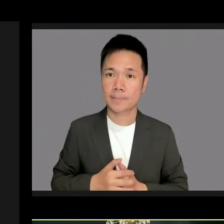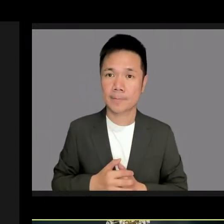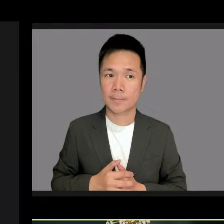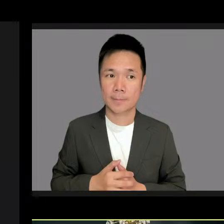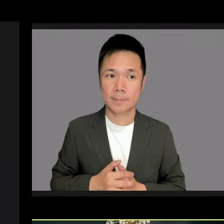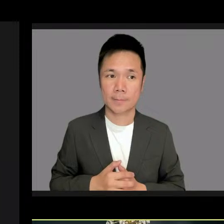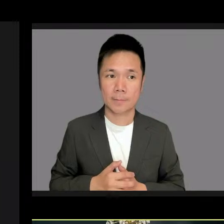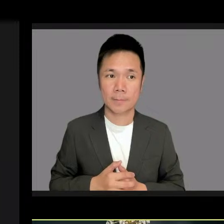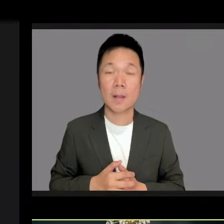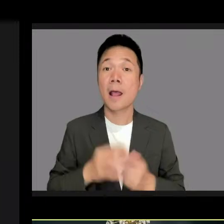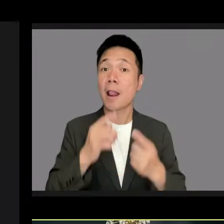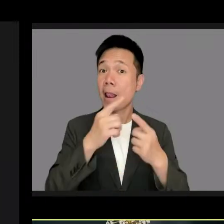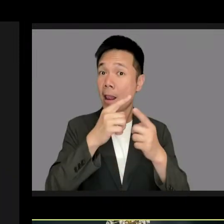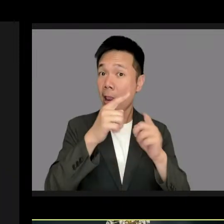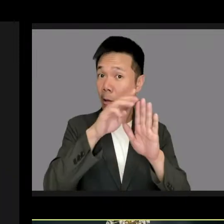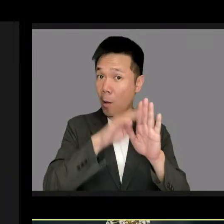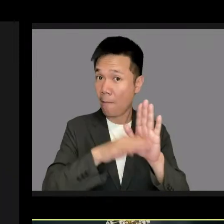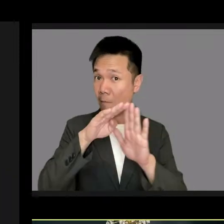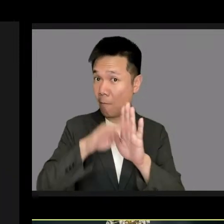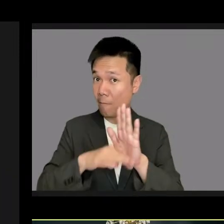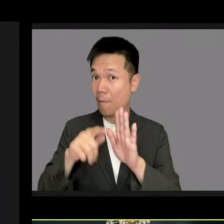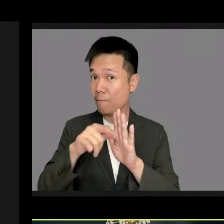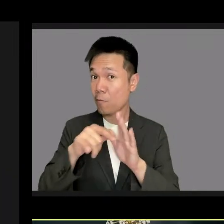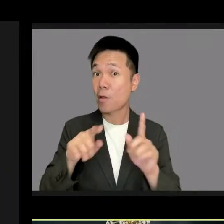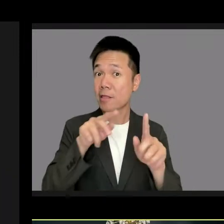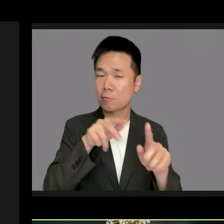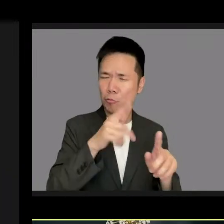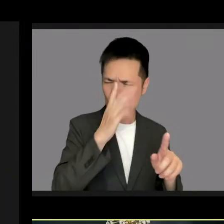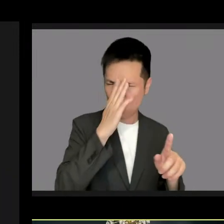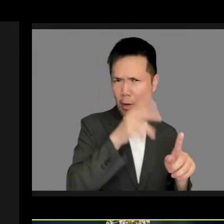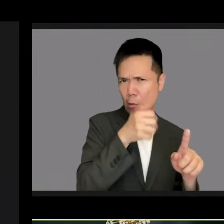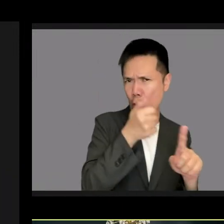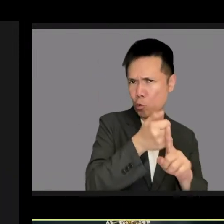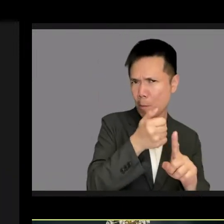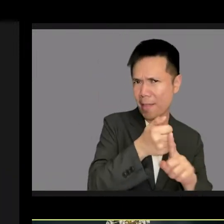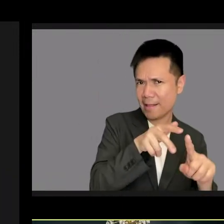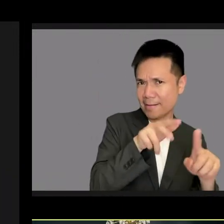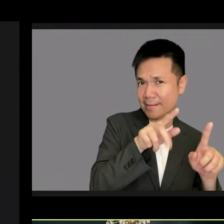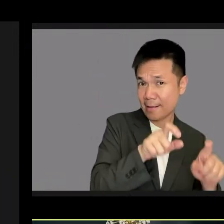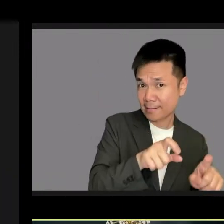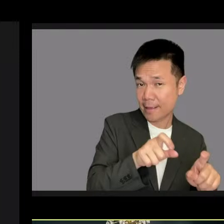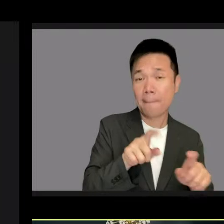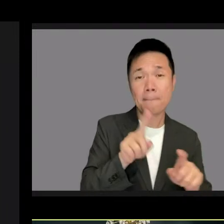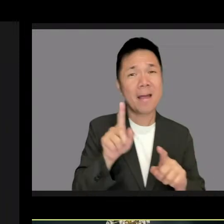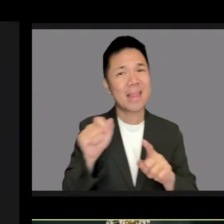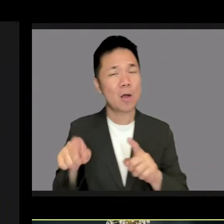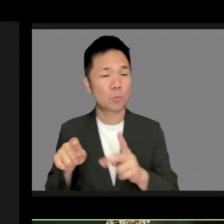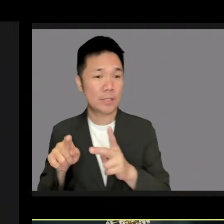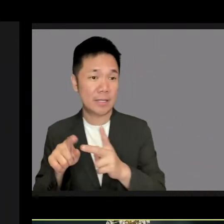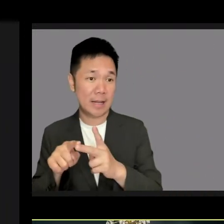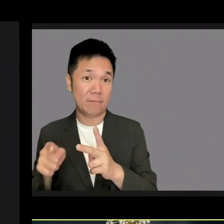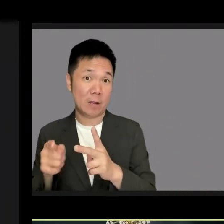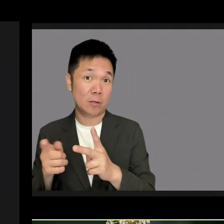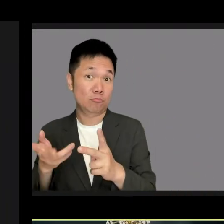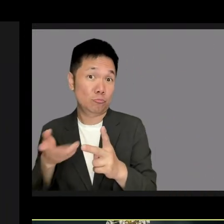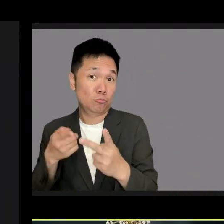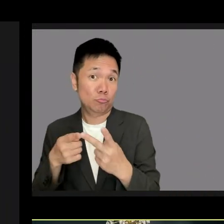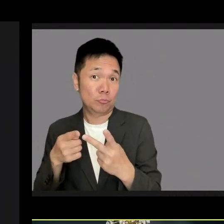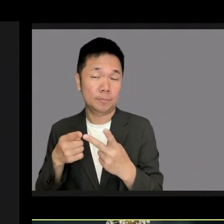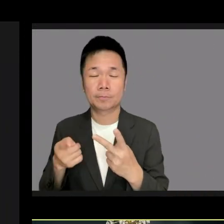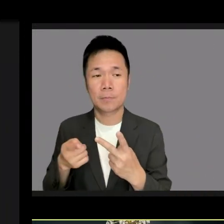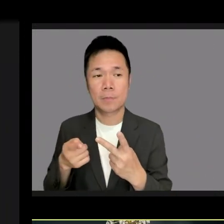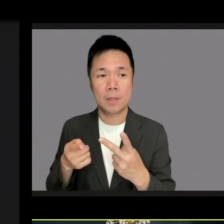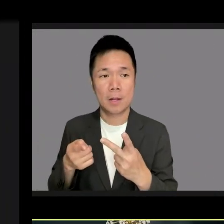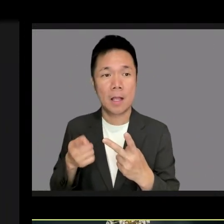can use automated tools for testing, but today we're going to be going through some of the reasons why we would also want to